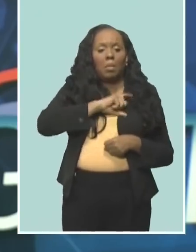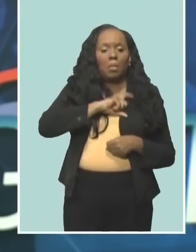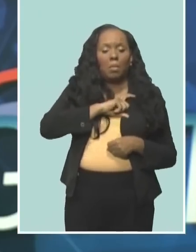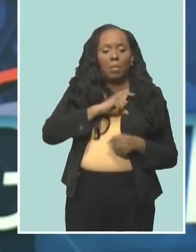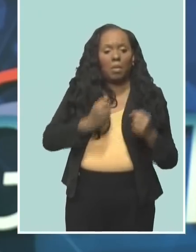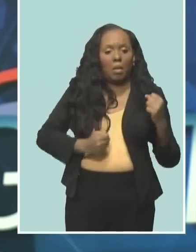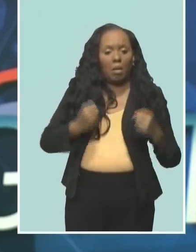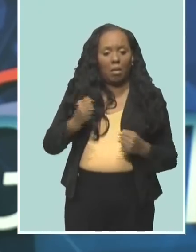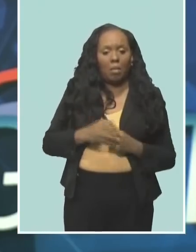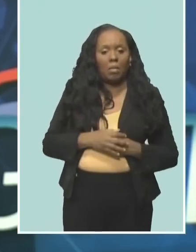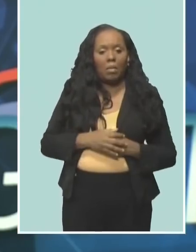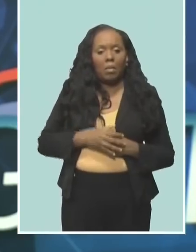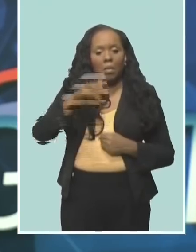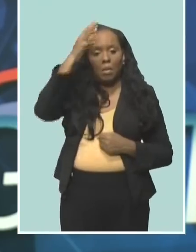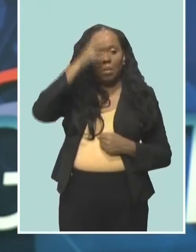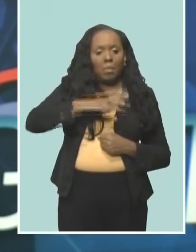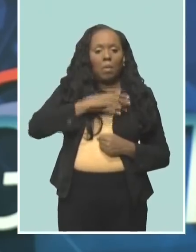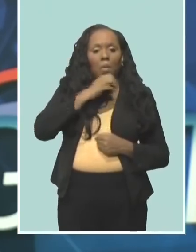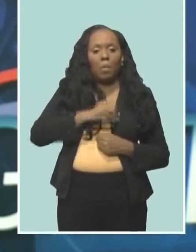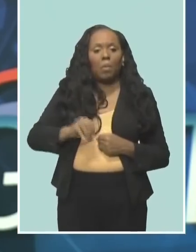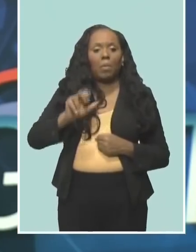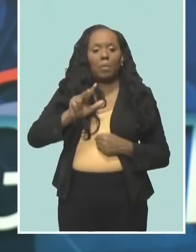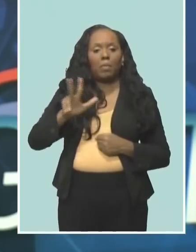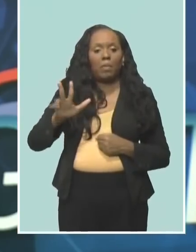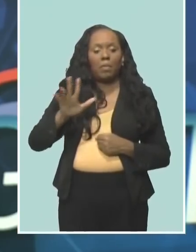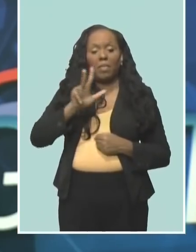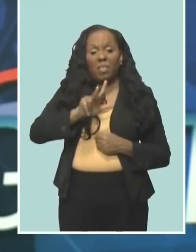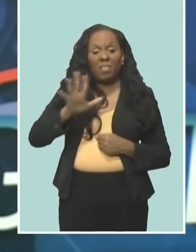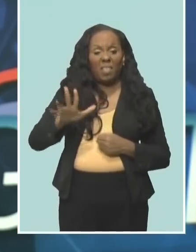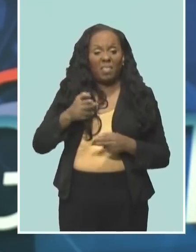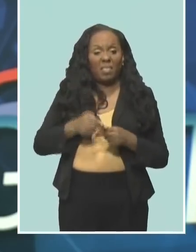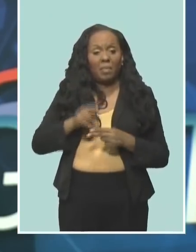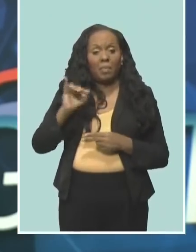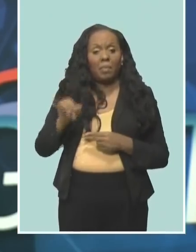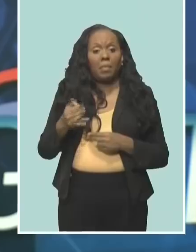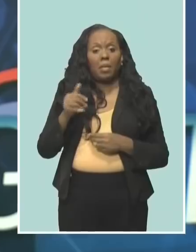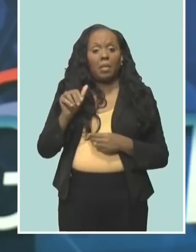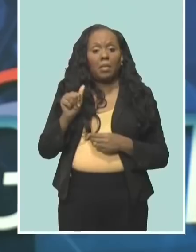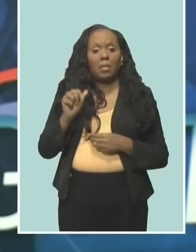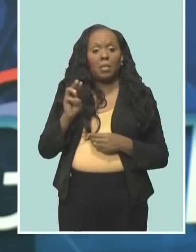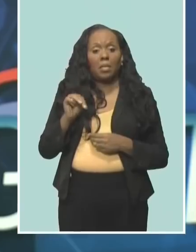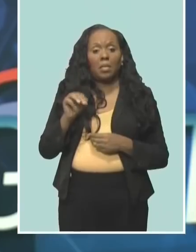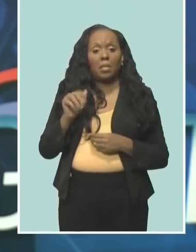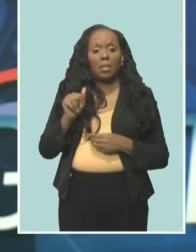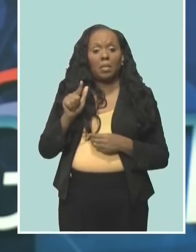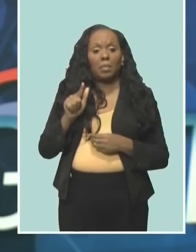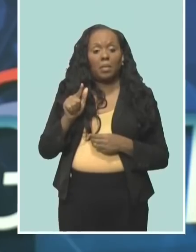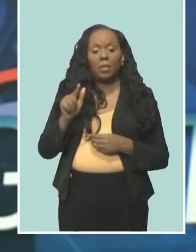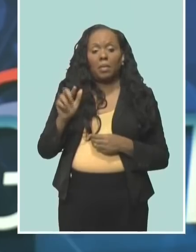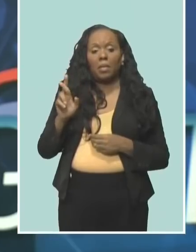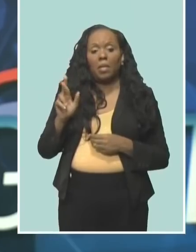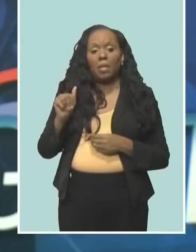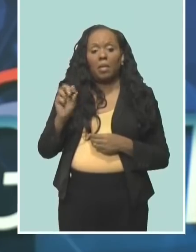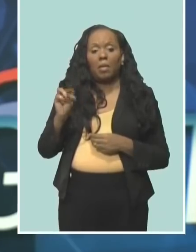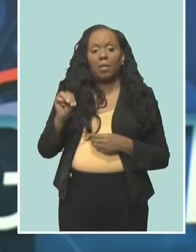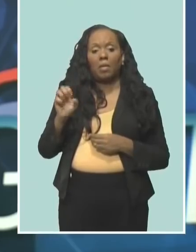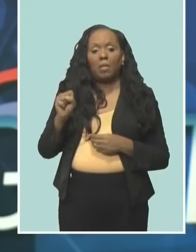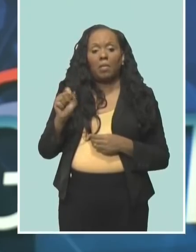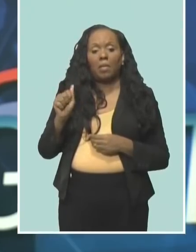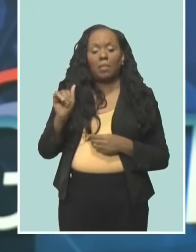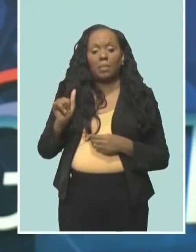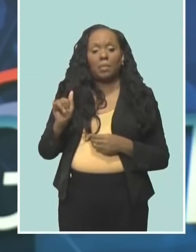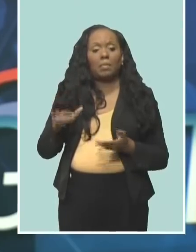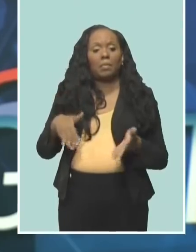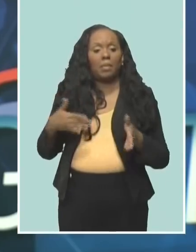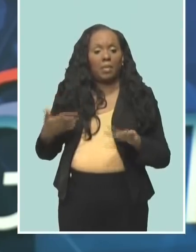yesterday. 35-year-old Jamal Ramsey of Browns Gap Sergeant's Village, Christchurch, has succumbed to his injuries. He was